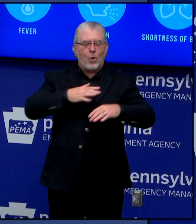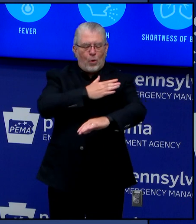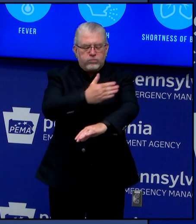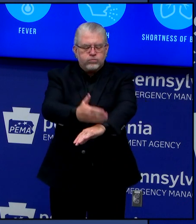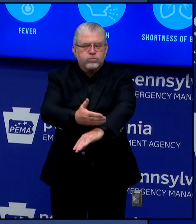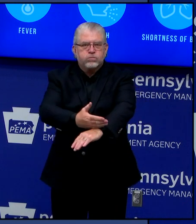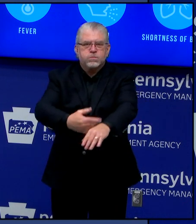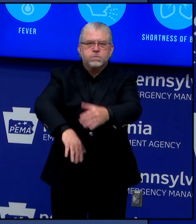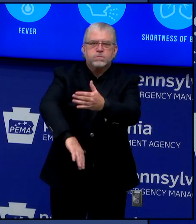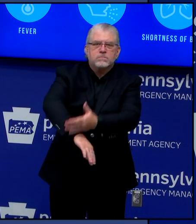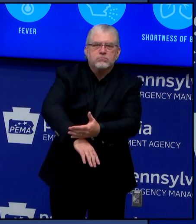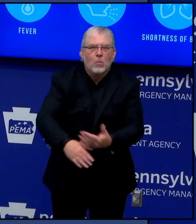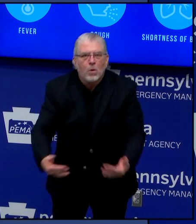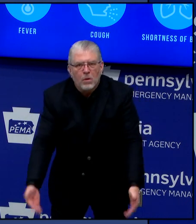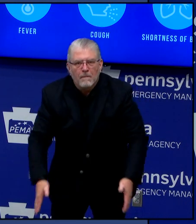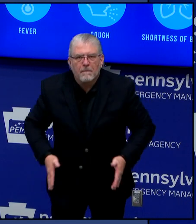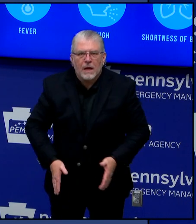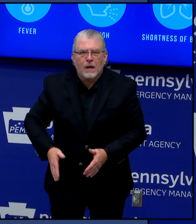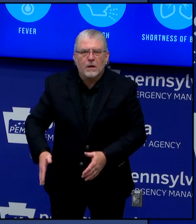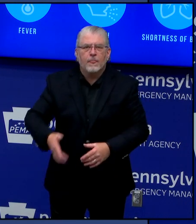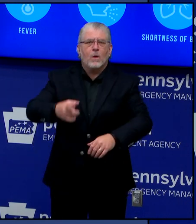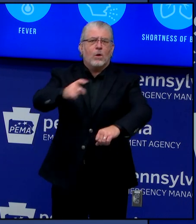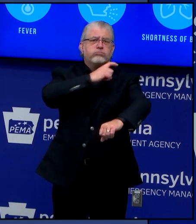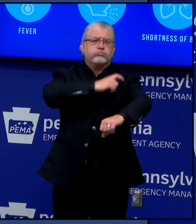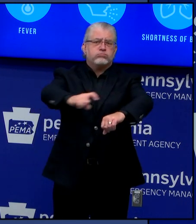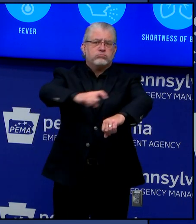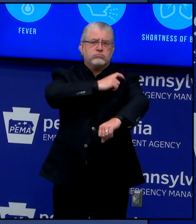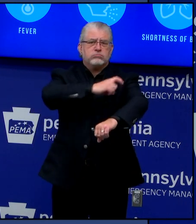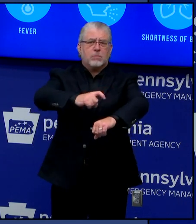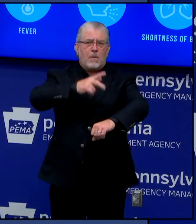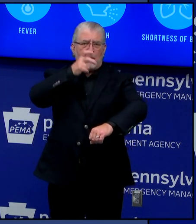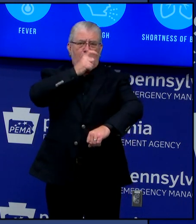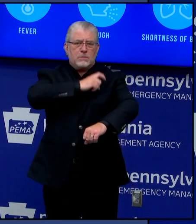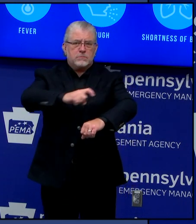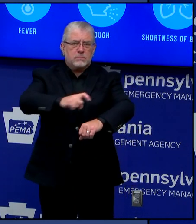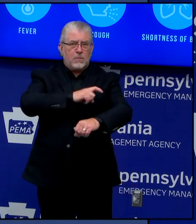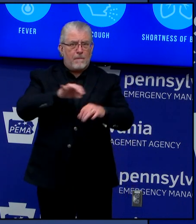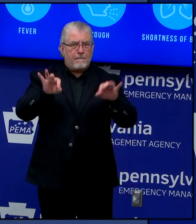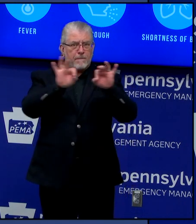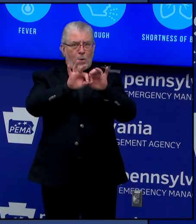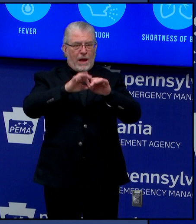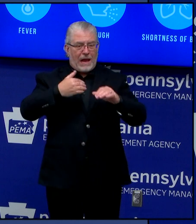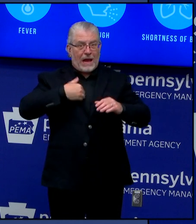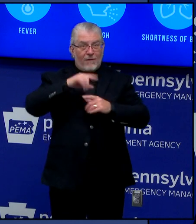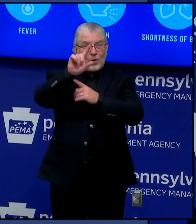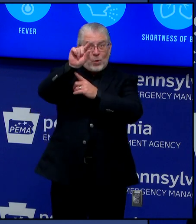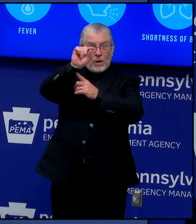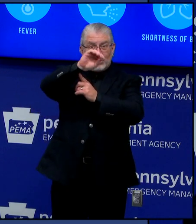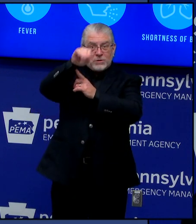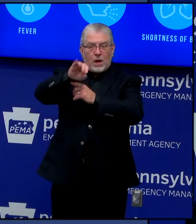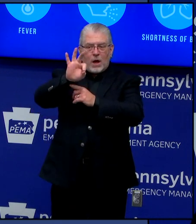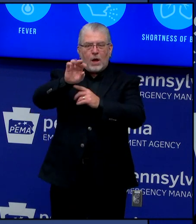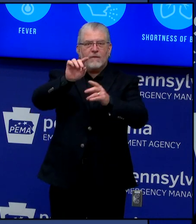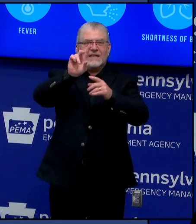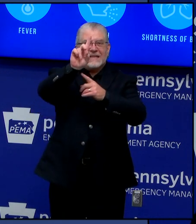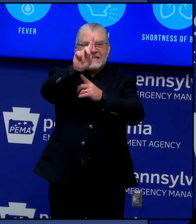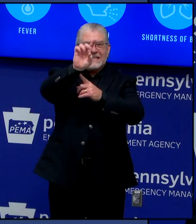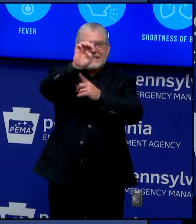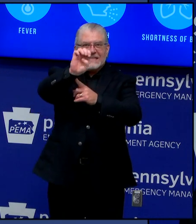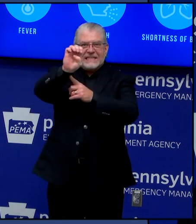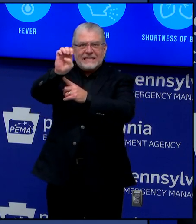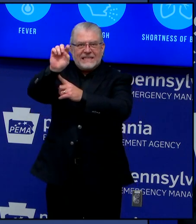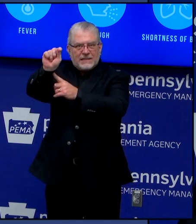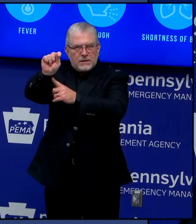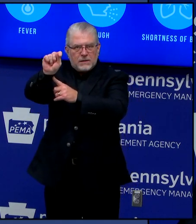repellent containing 20% or more of DEET, D-E-E-T, and do a tick check. Immediately